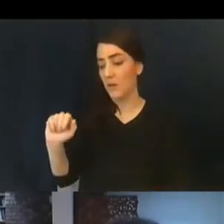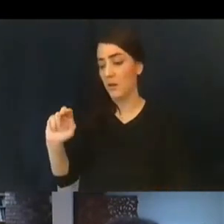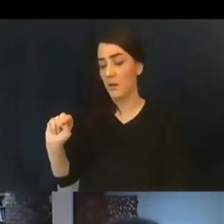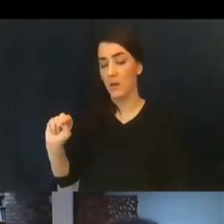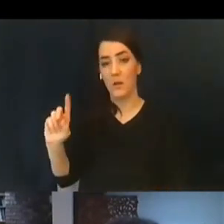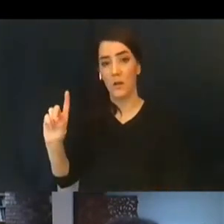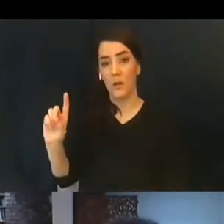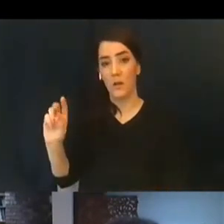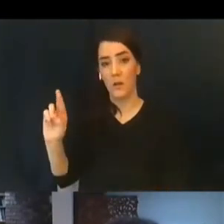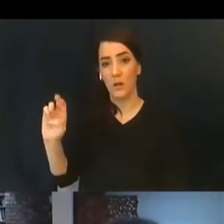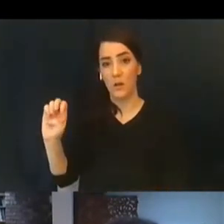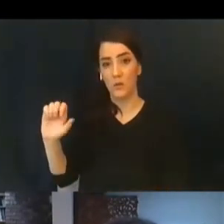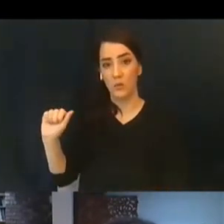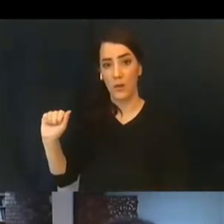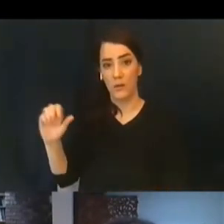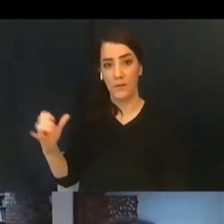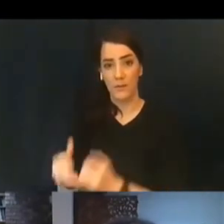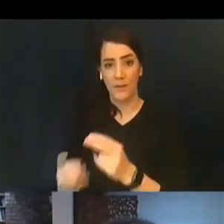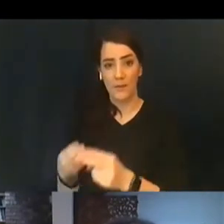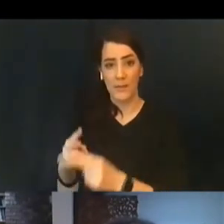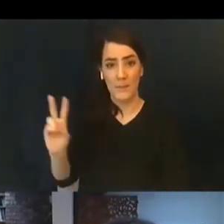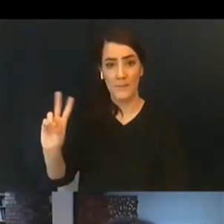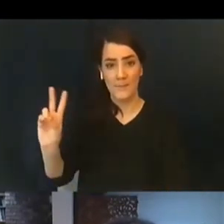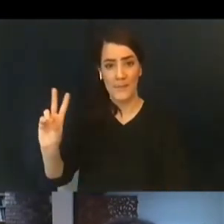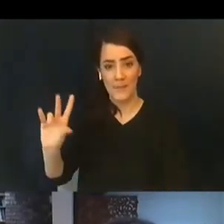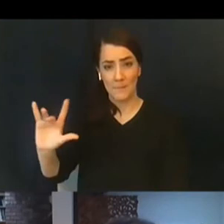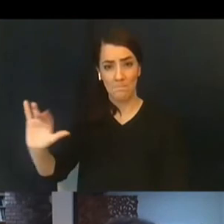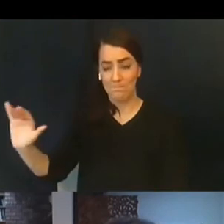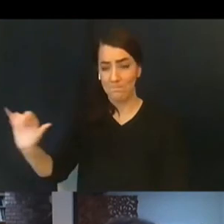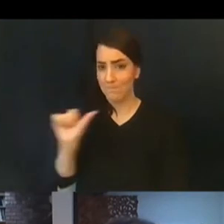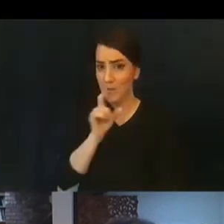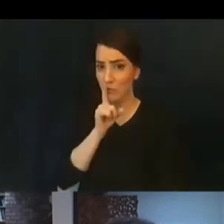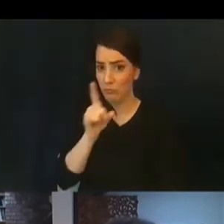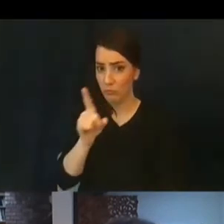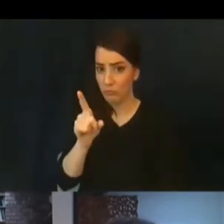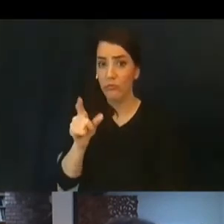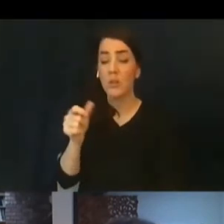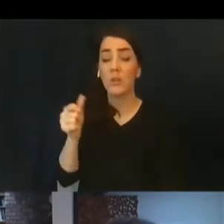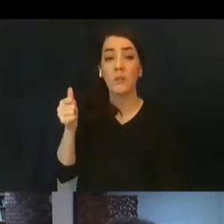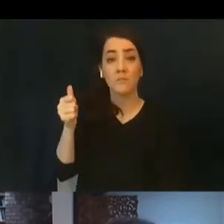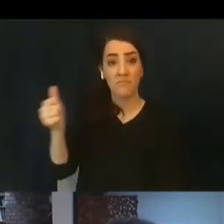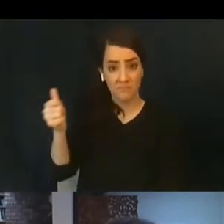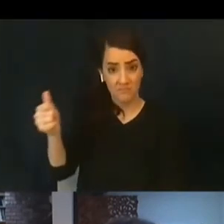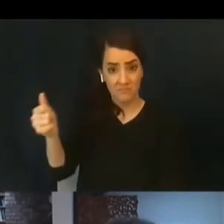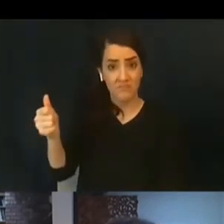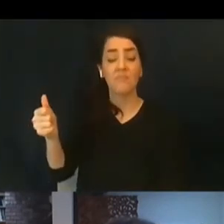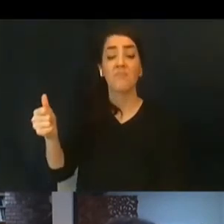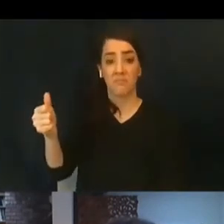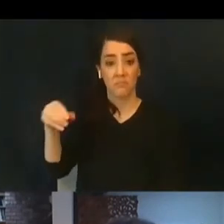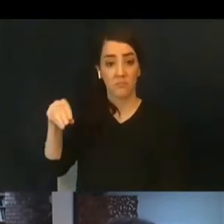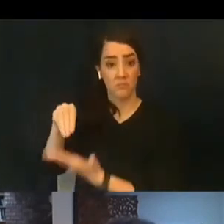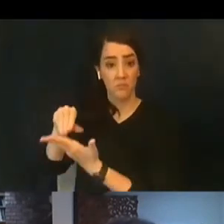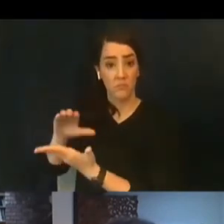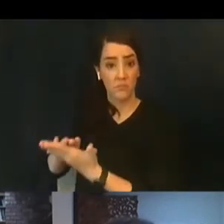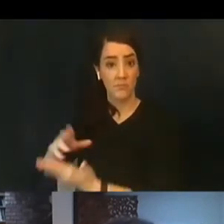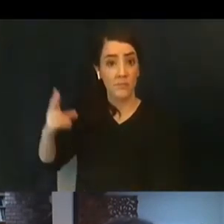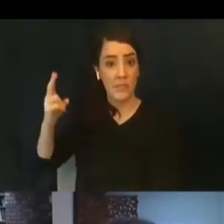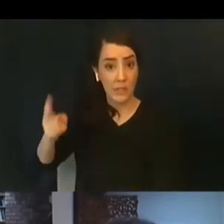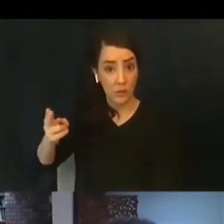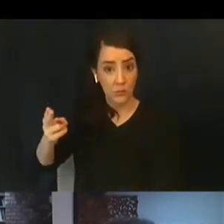you know, put it in the context of a great, uh, war against the peasantry, a Soviet war against the peasantry, an ongoing,